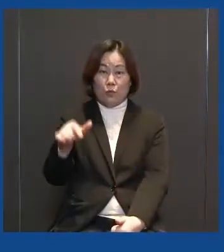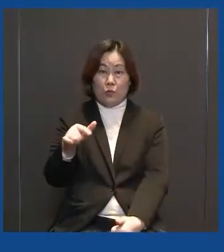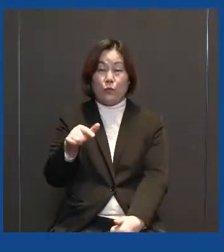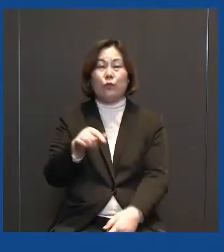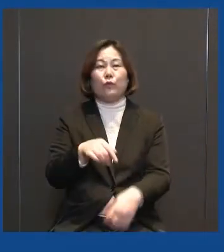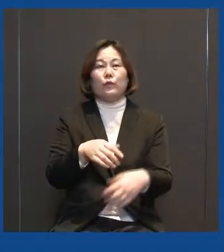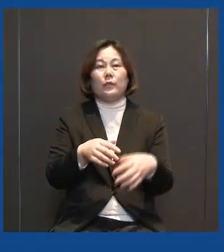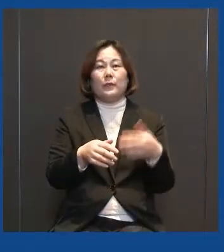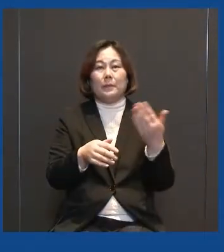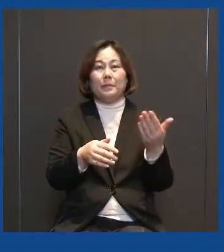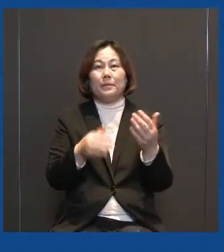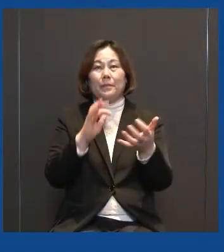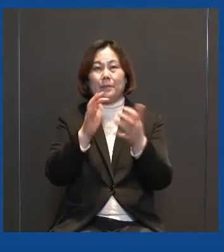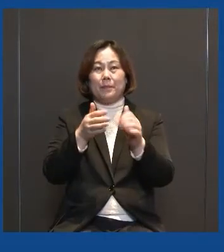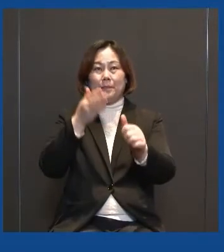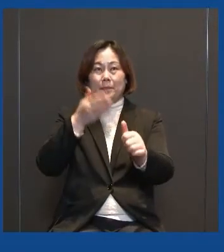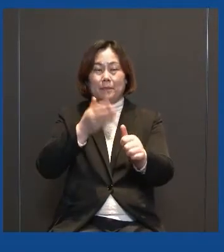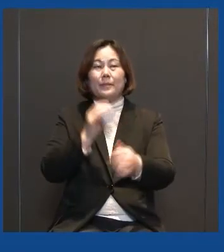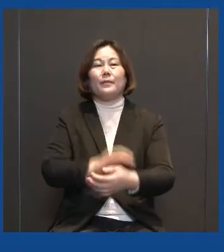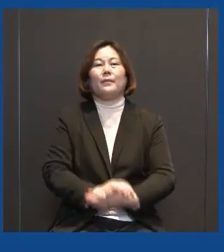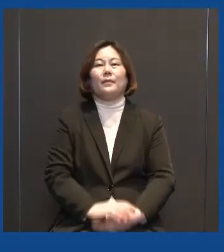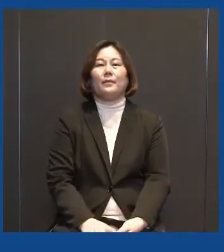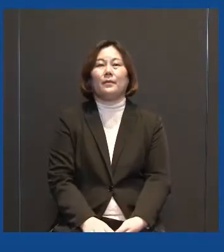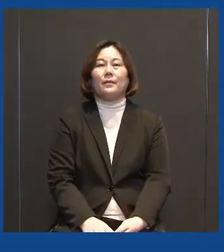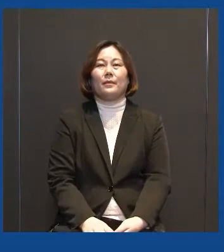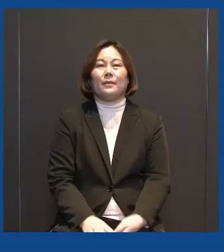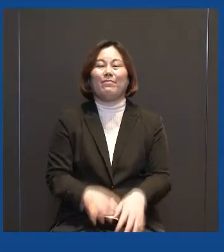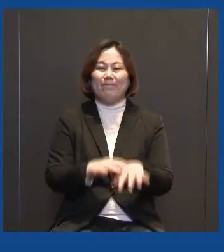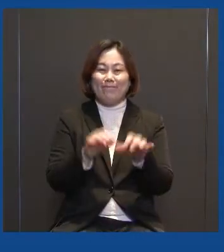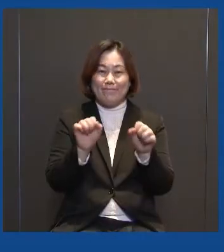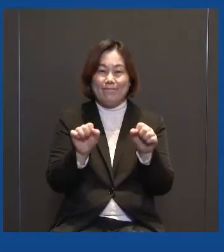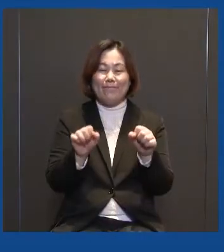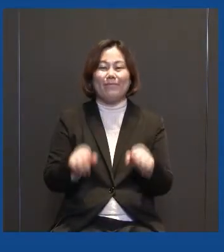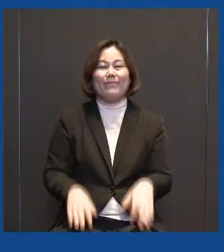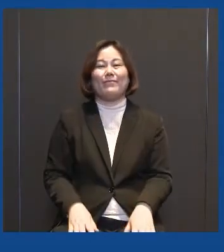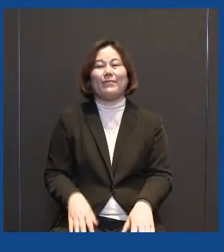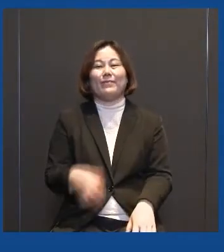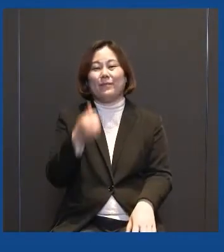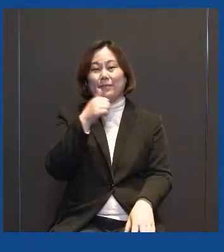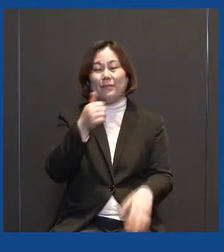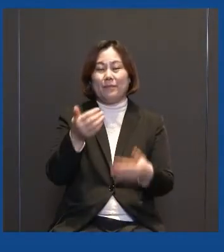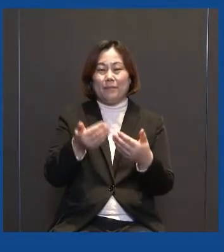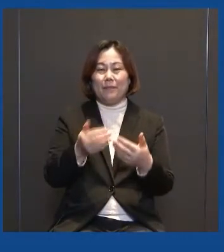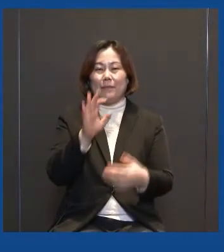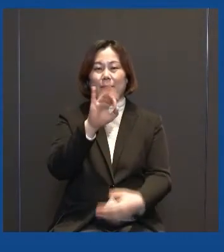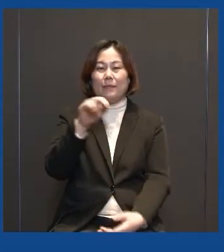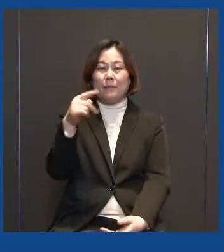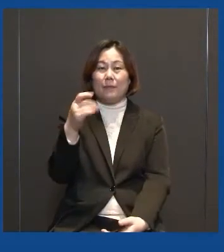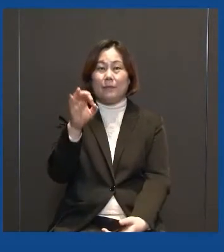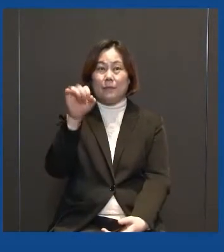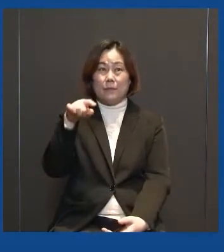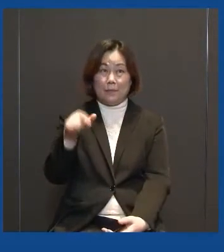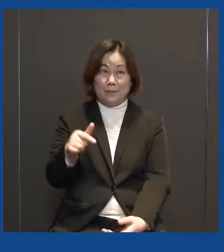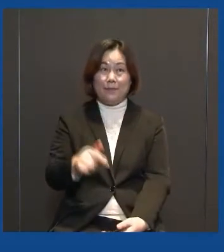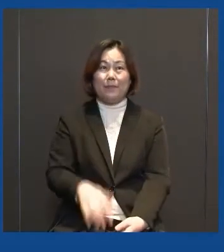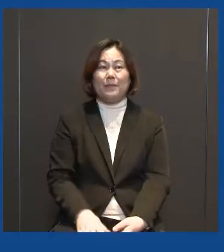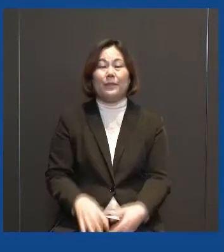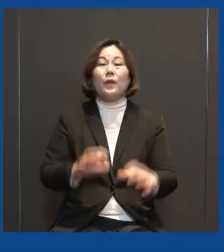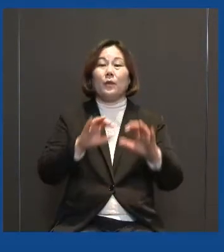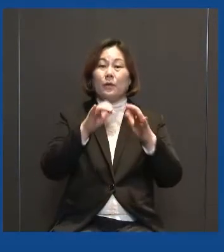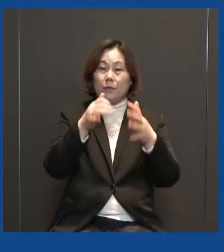have Deputy Director Lee Dongwoo to deliver his comments. Hello. As was introduced, I'm Lee Dongwoo.